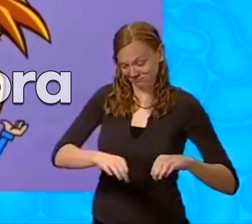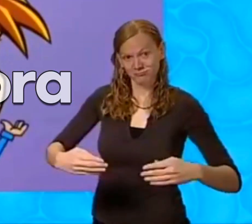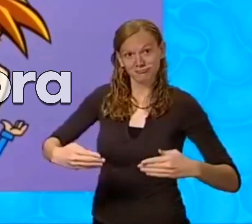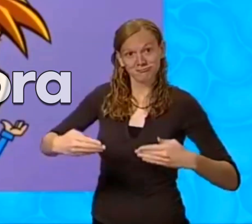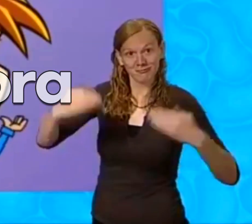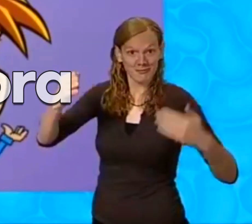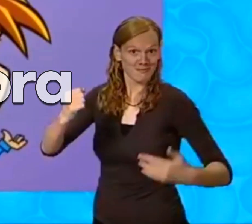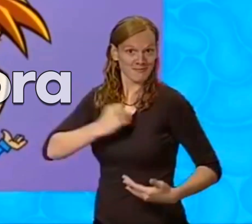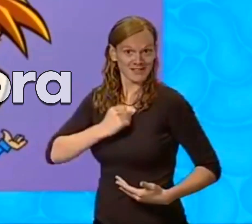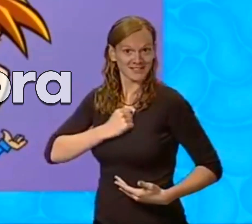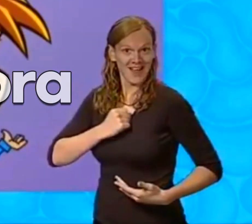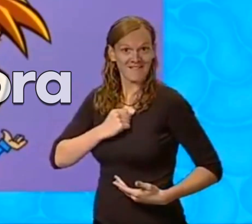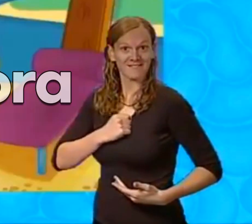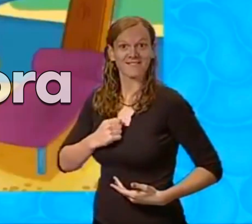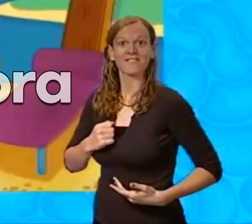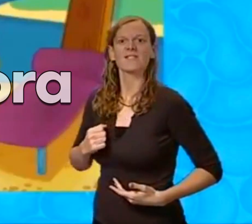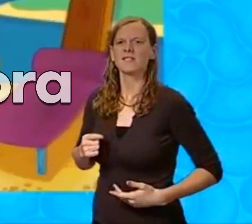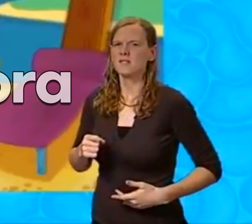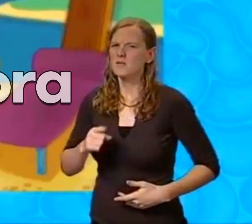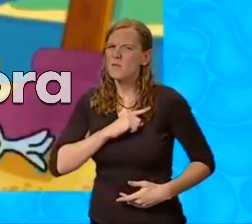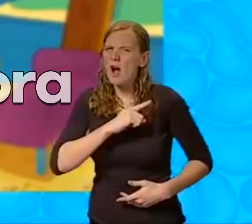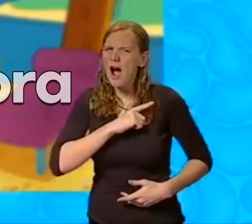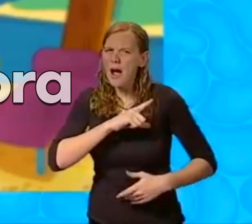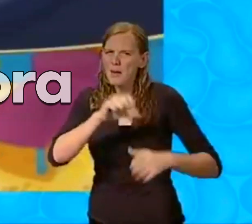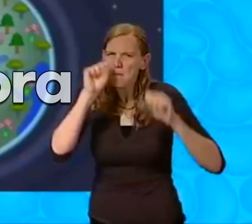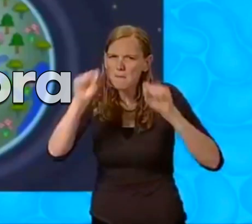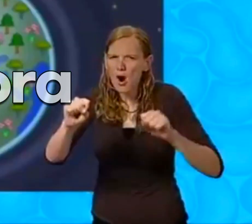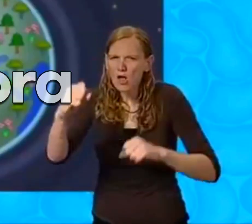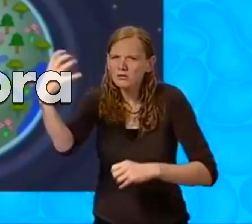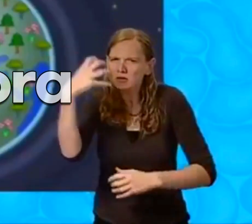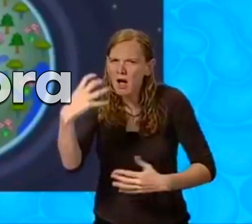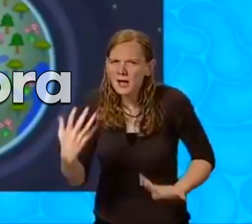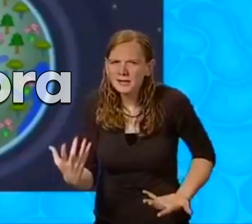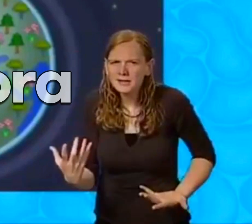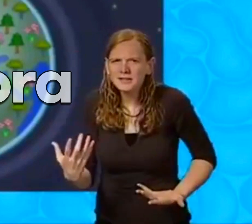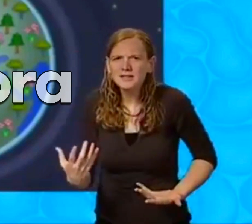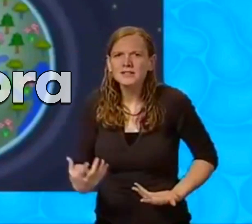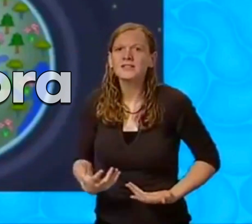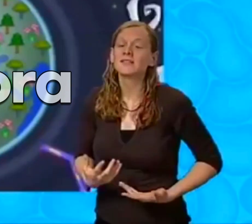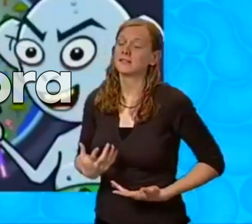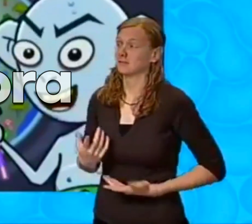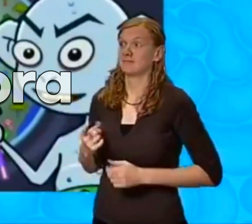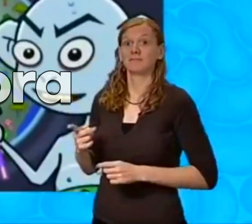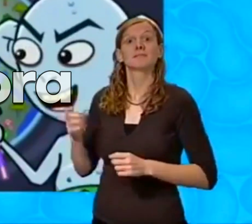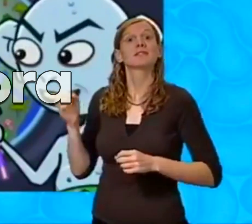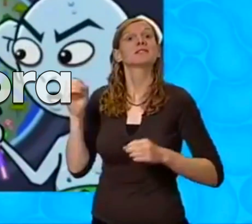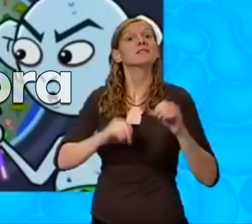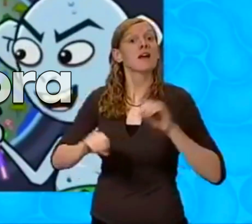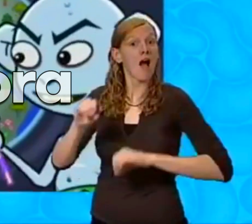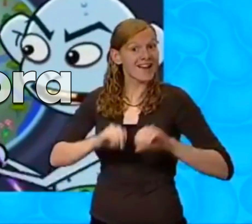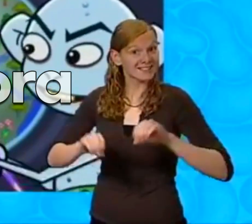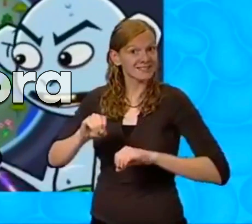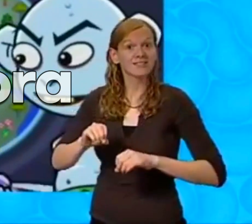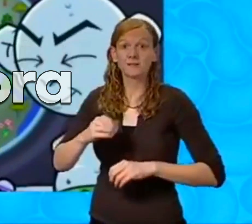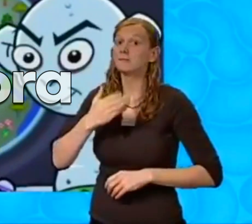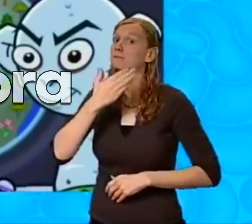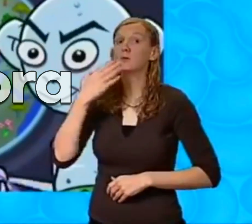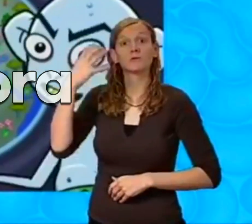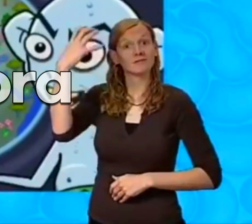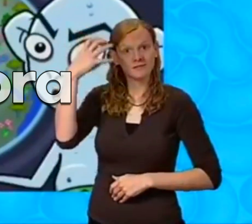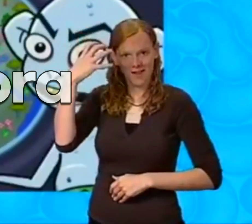Why block out the sun, Pluto? Here's the science bit. Without the sun, grass yellows and